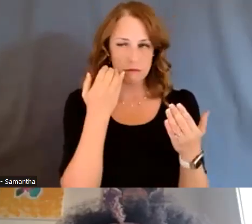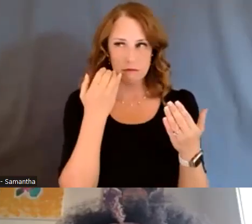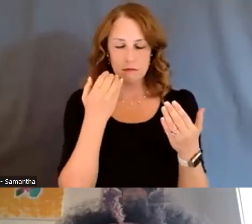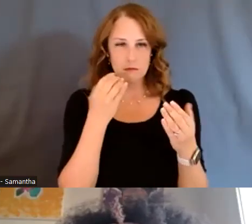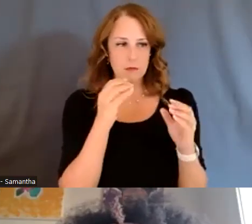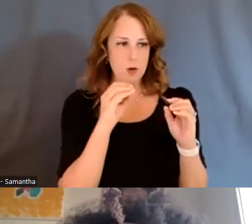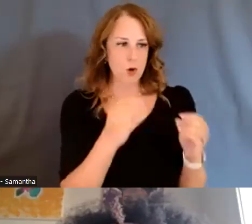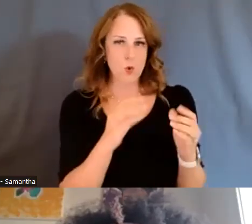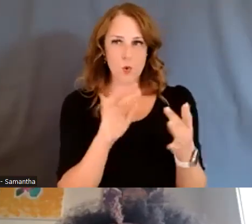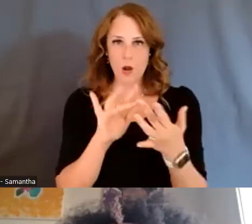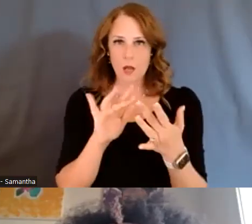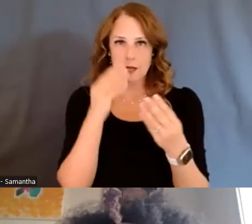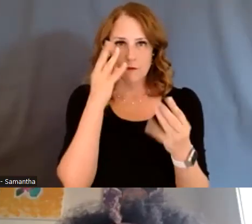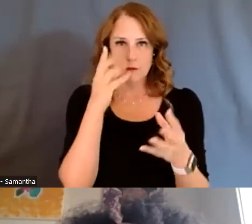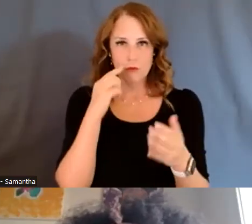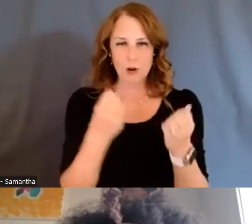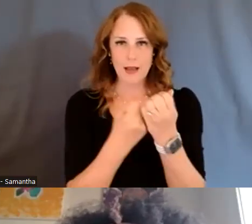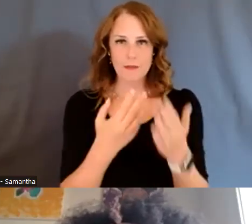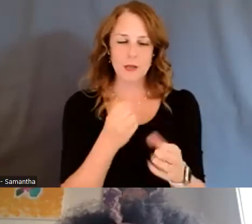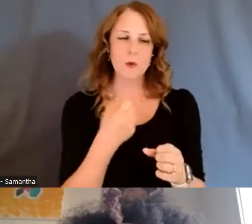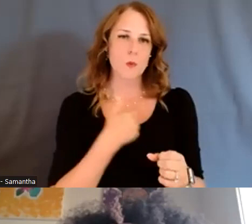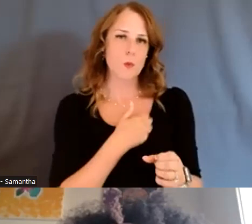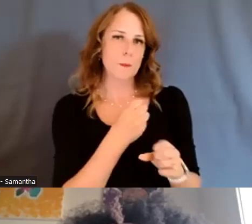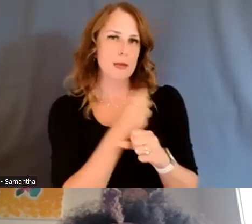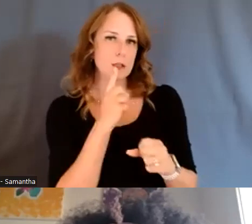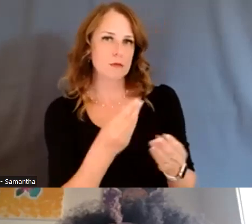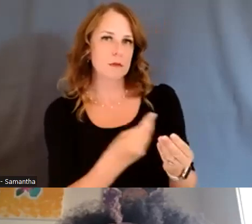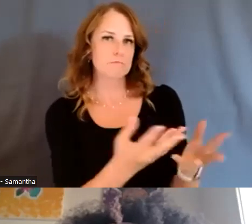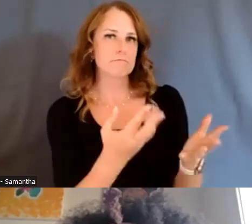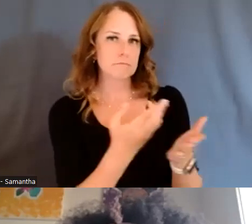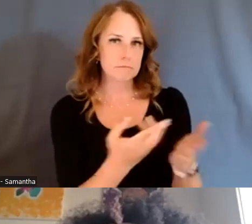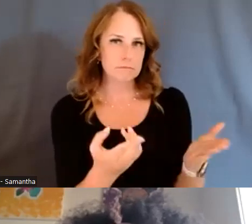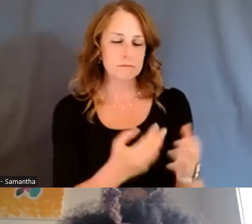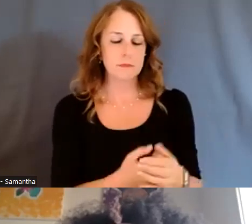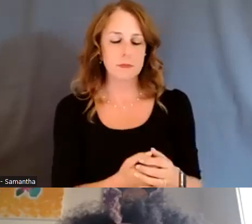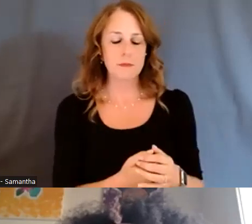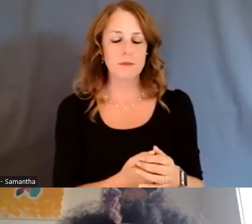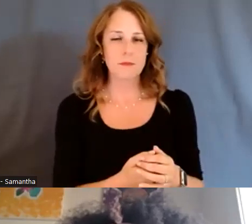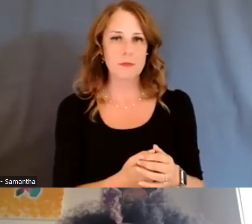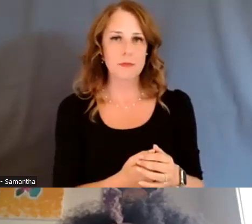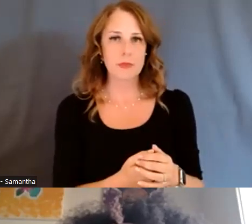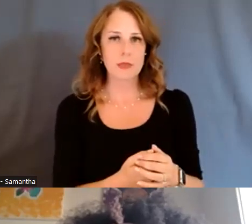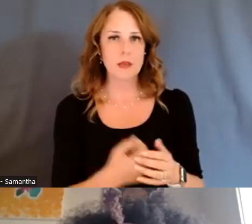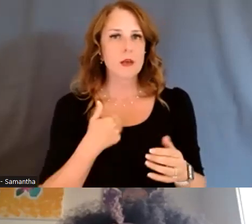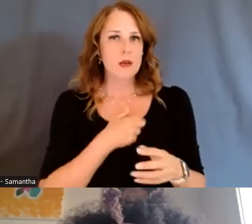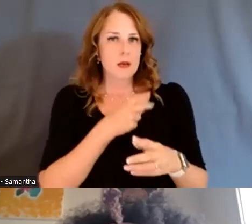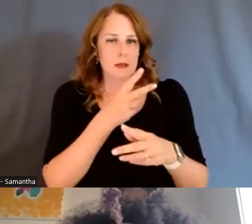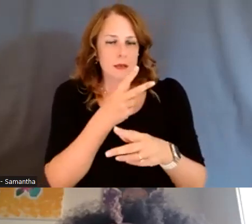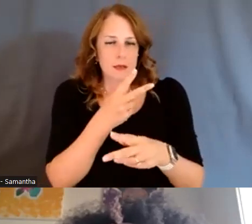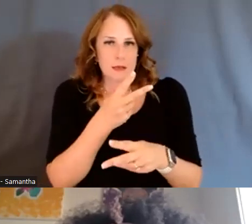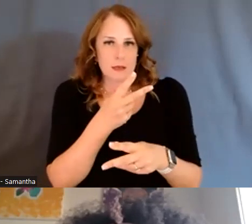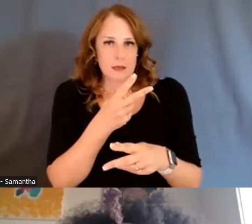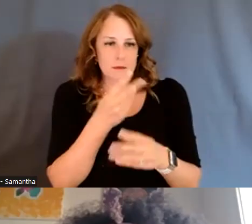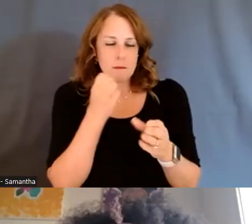those resources. But then once we keep all of our victims